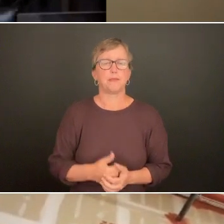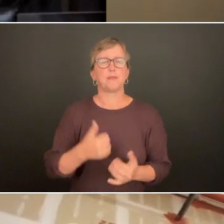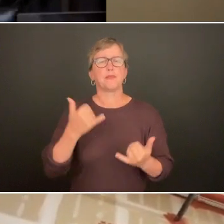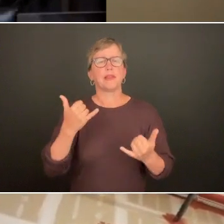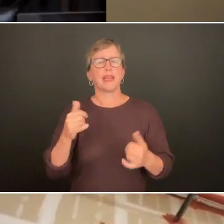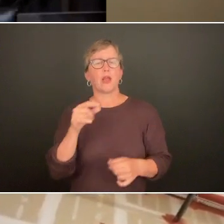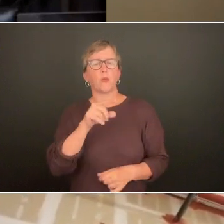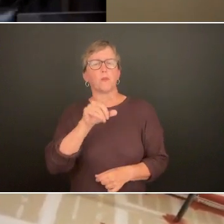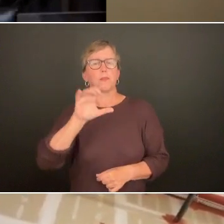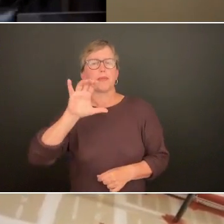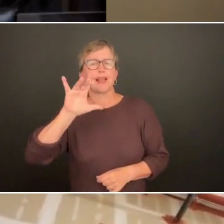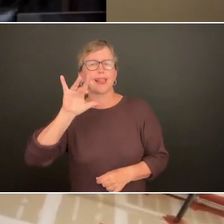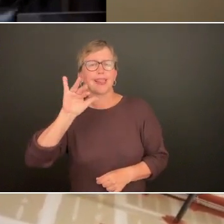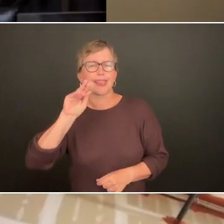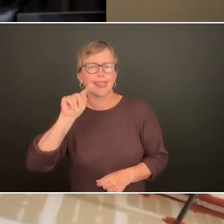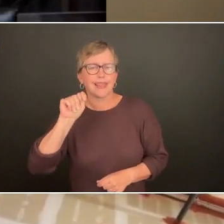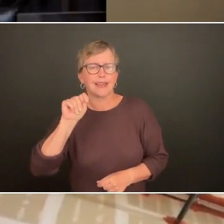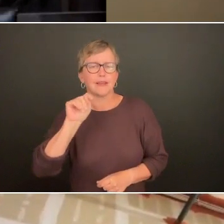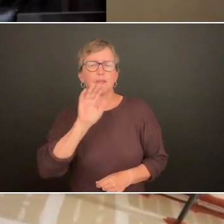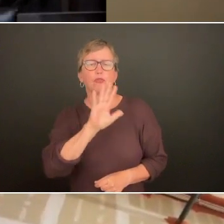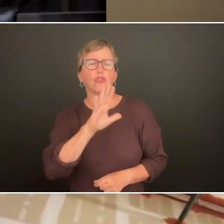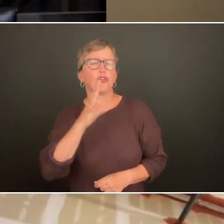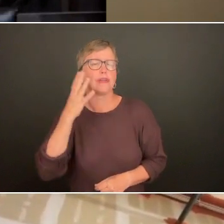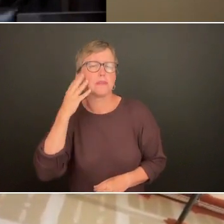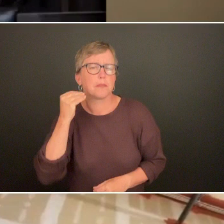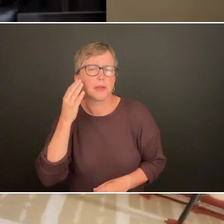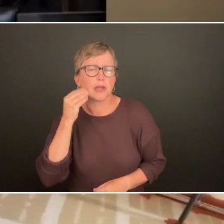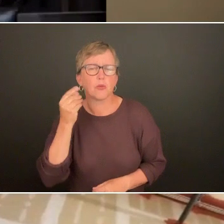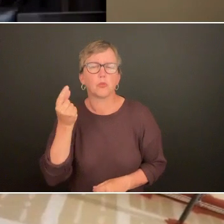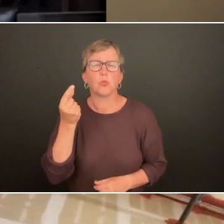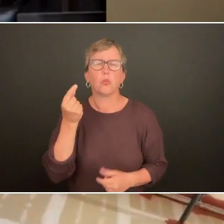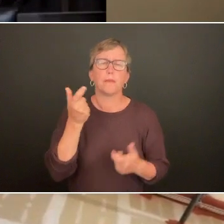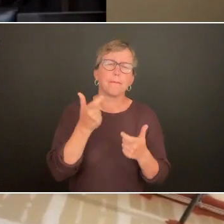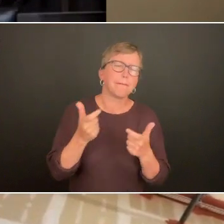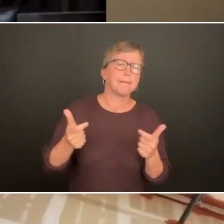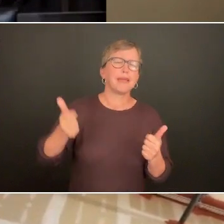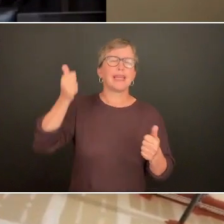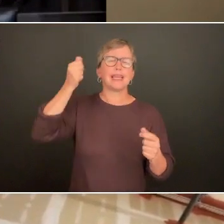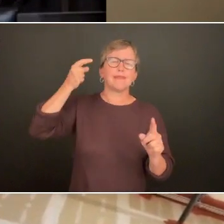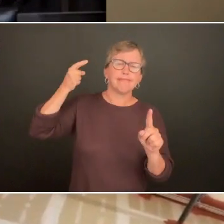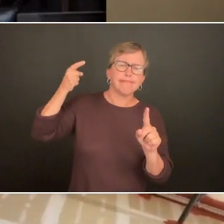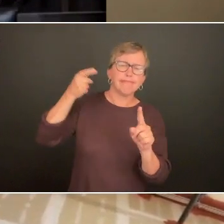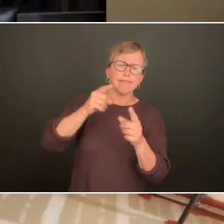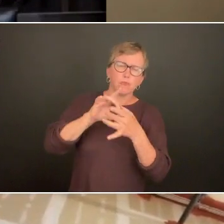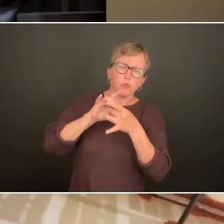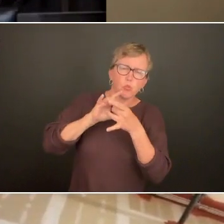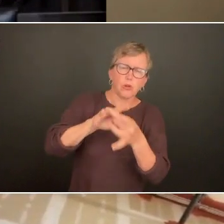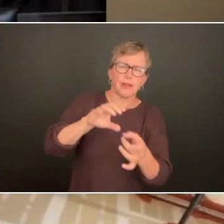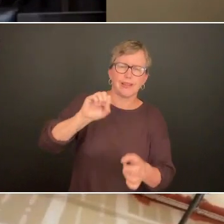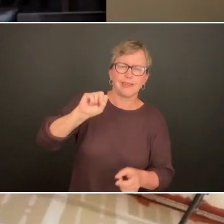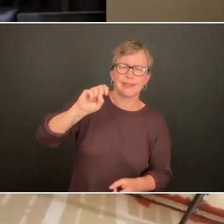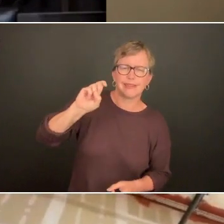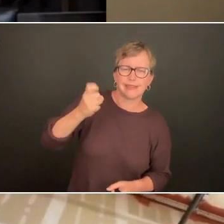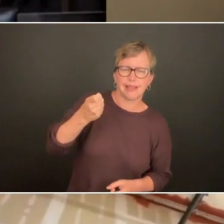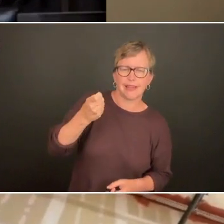So, and Clint, what are some of the major factors of sex have you